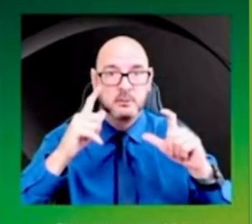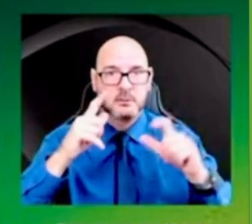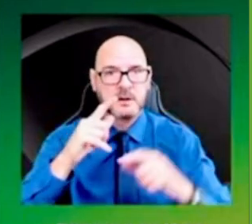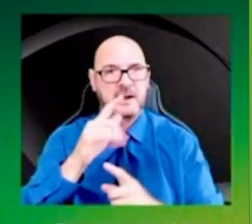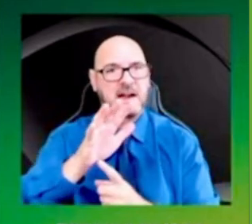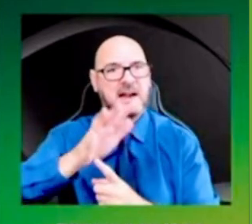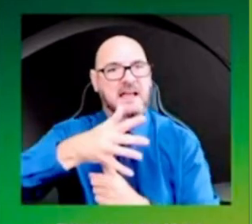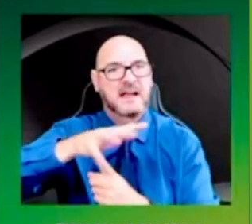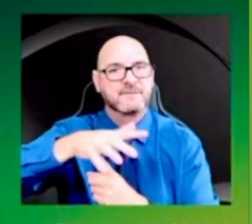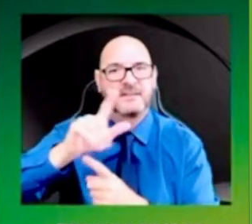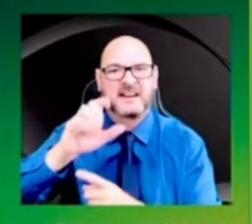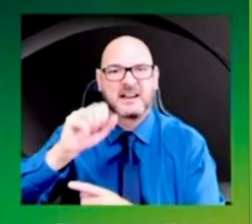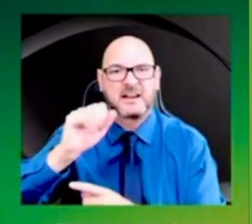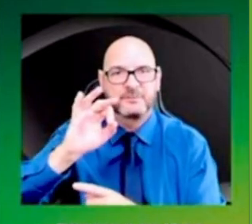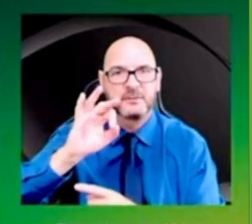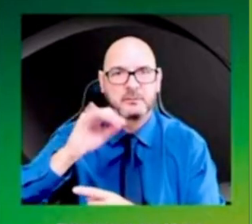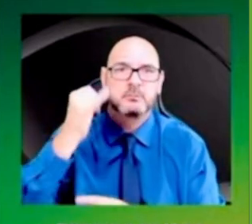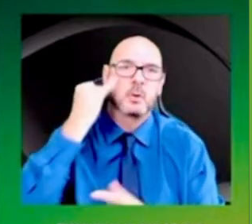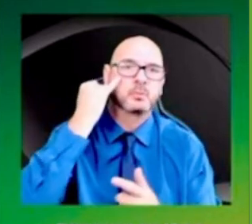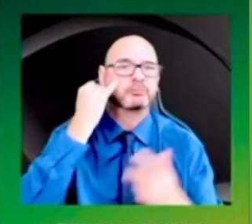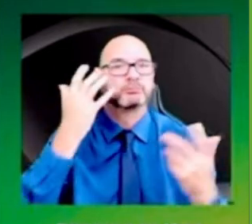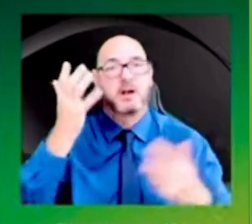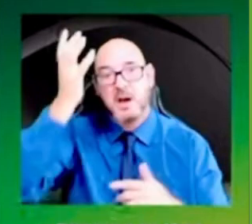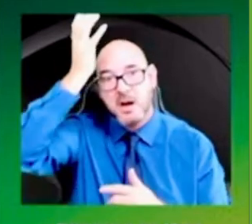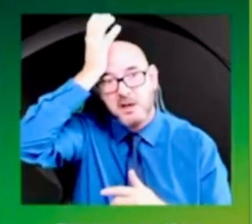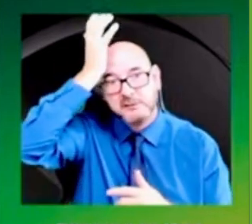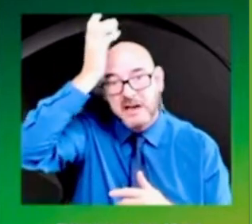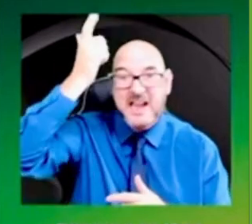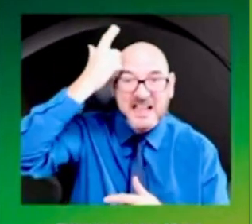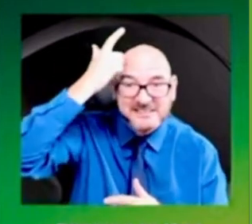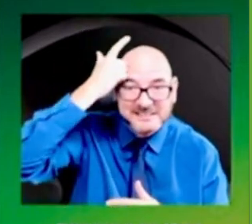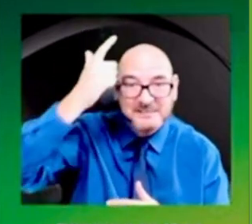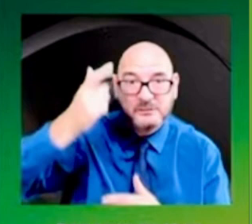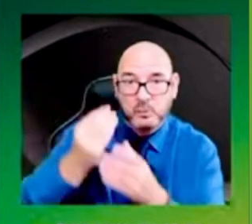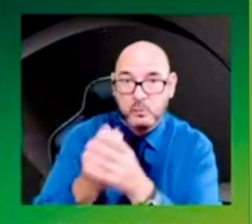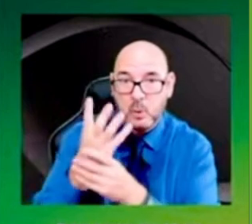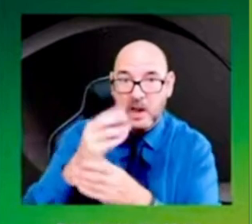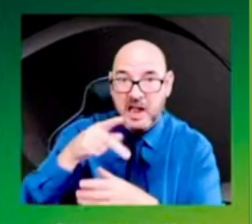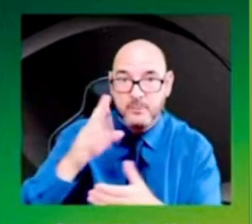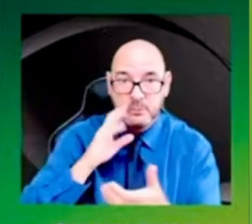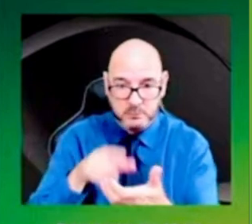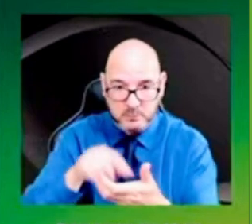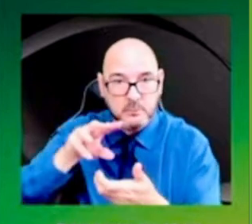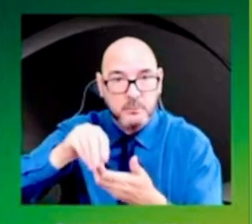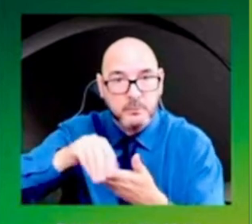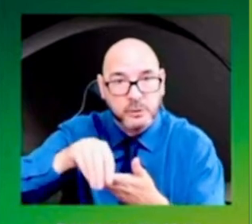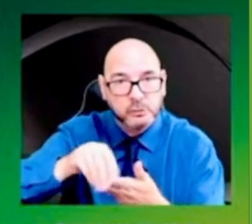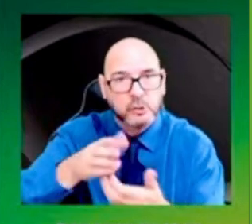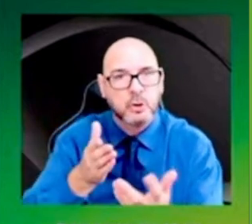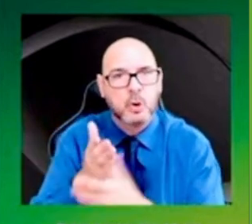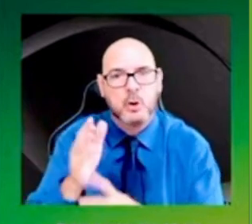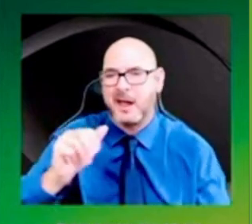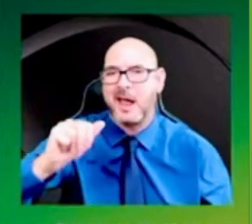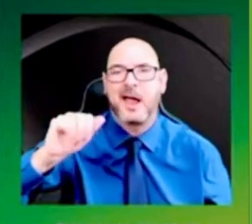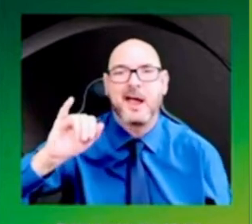he is growing, the app will then, through AI, diagnose the condition of the